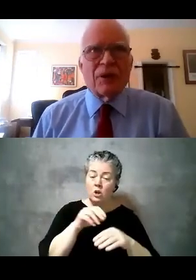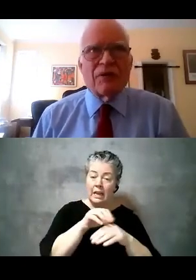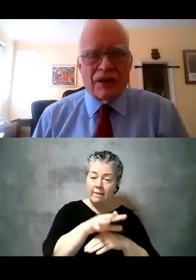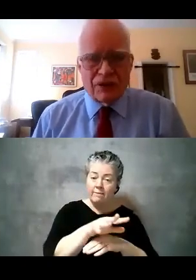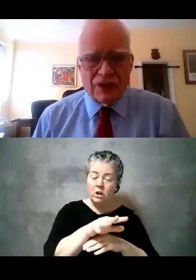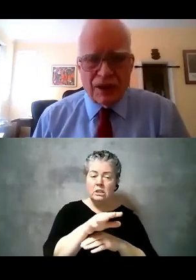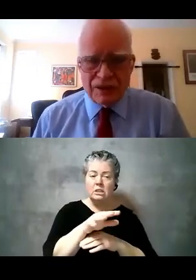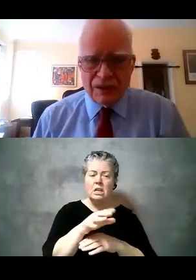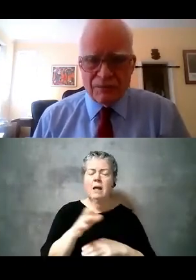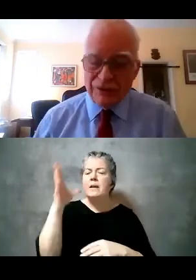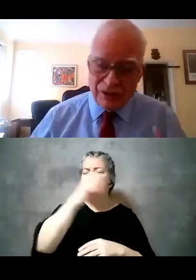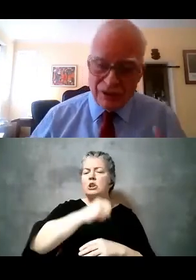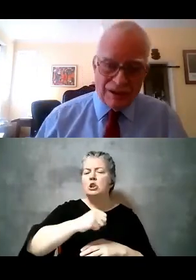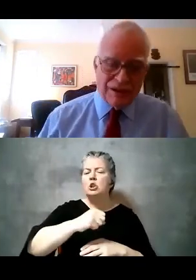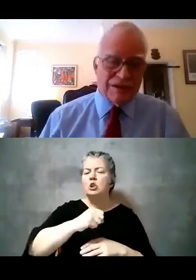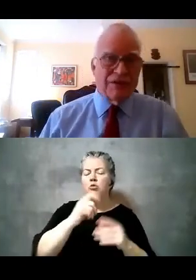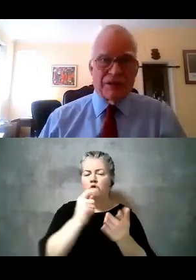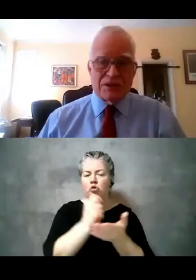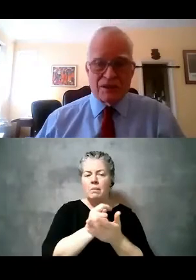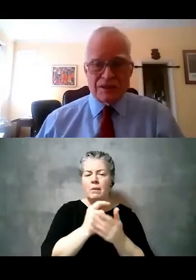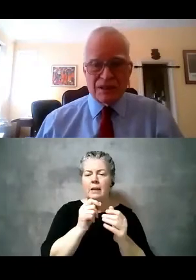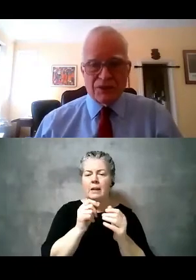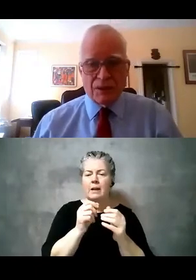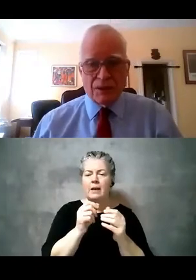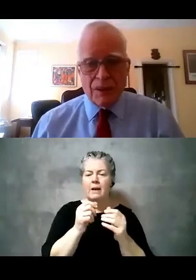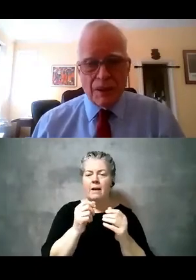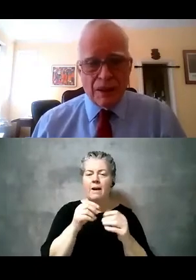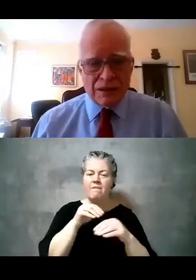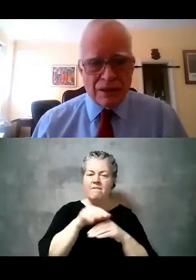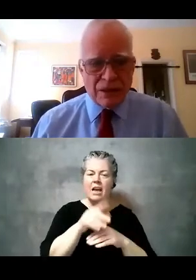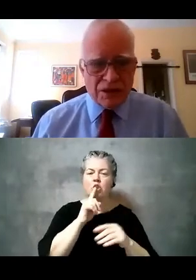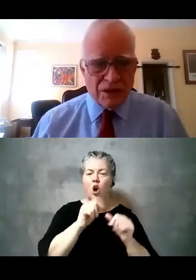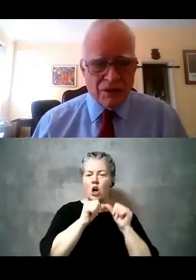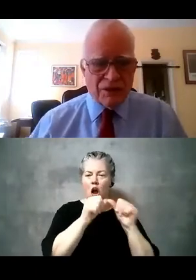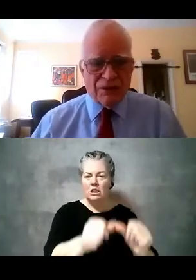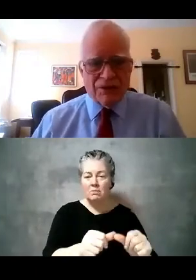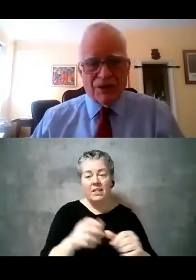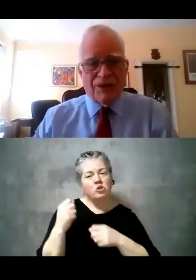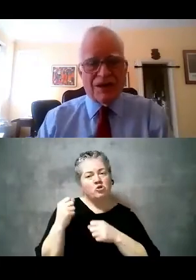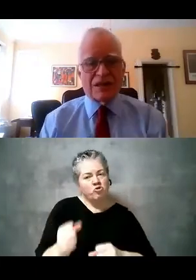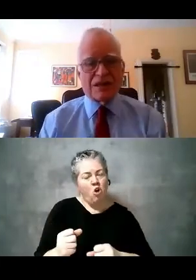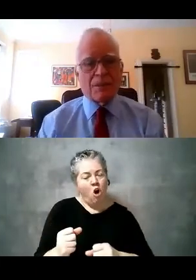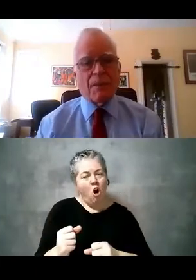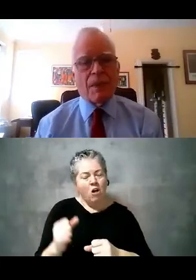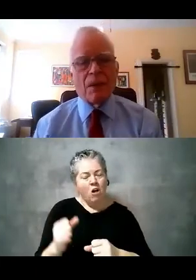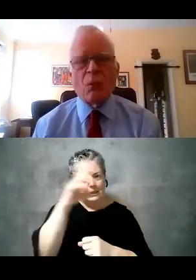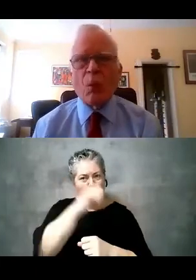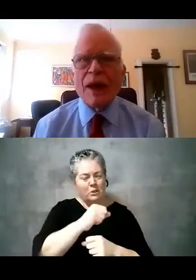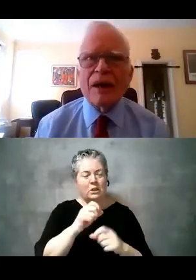that treatment effects are constant. Believe it or not, it's a very strong assumption. So the question then